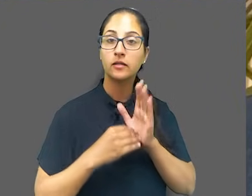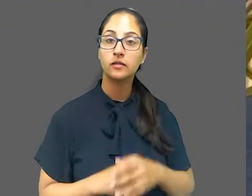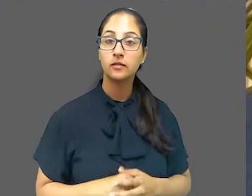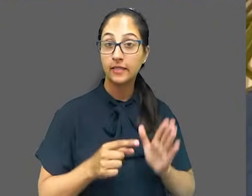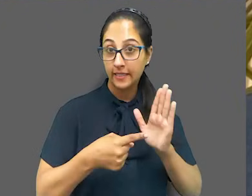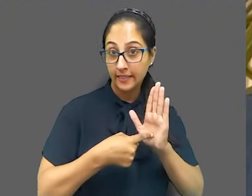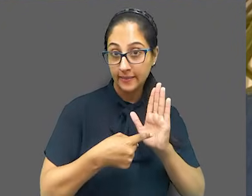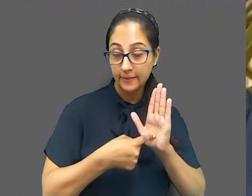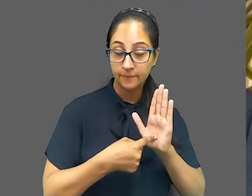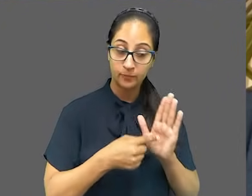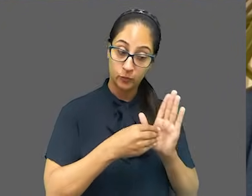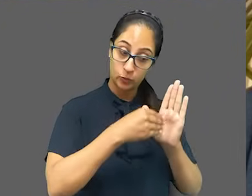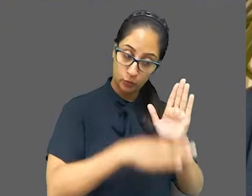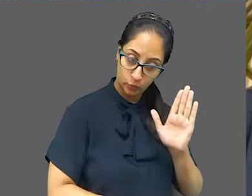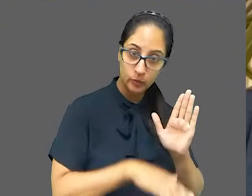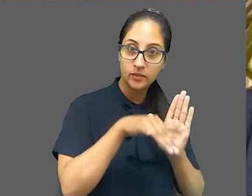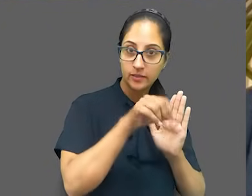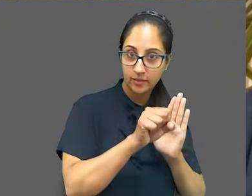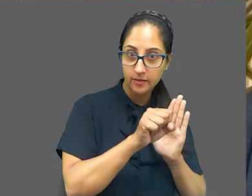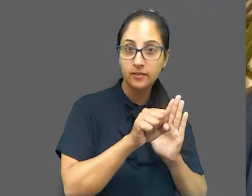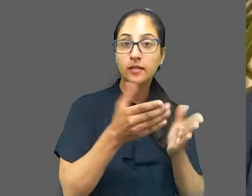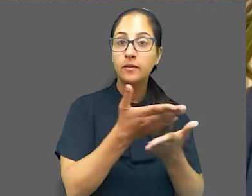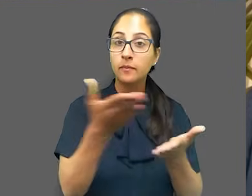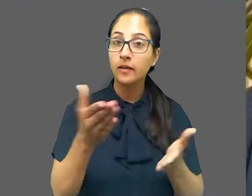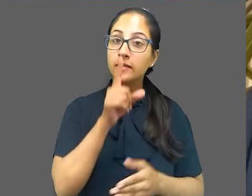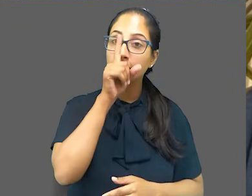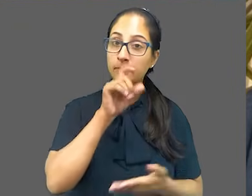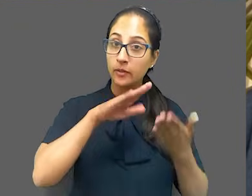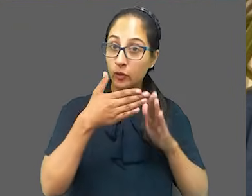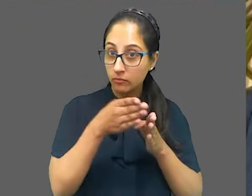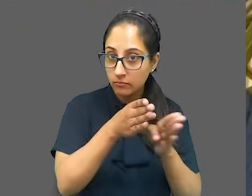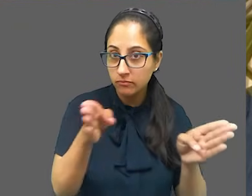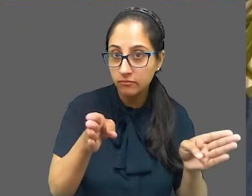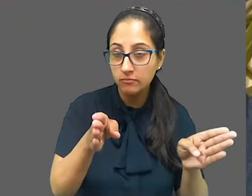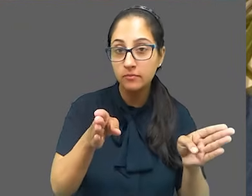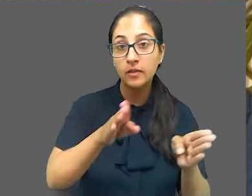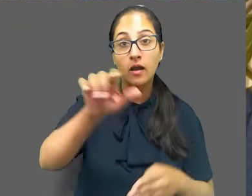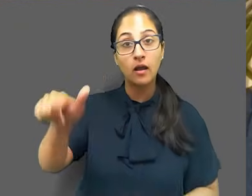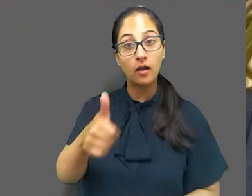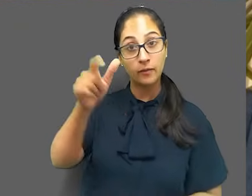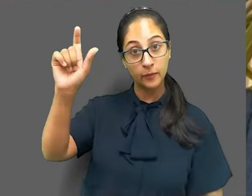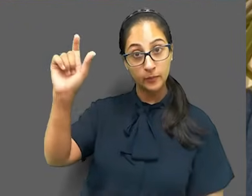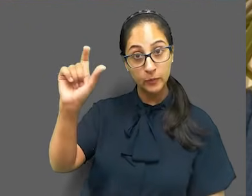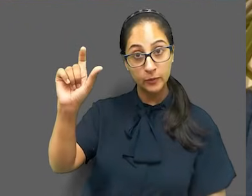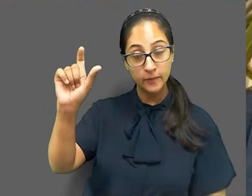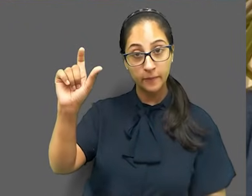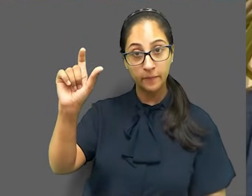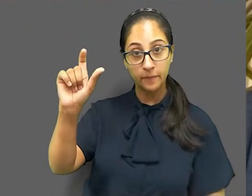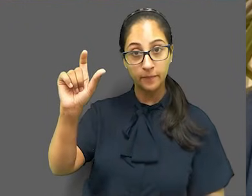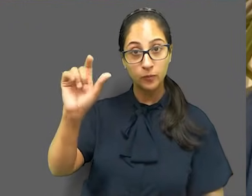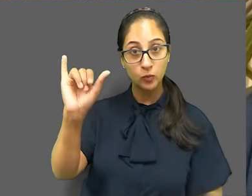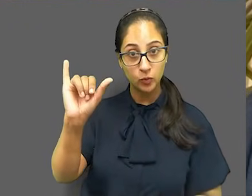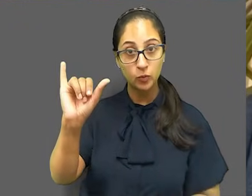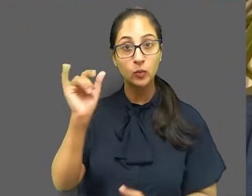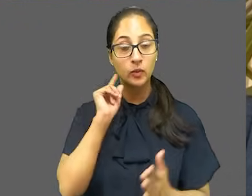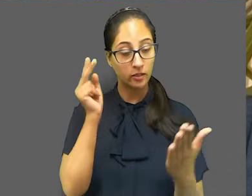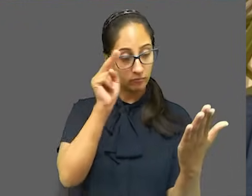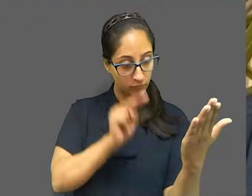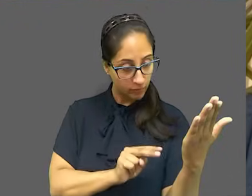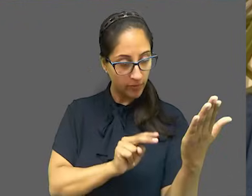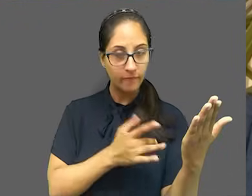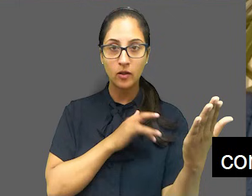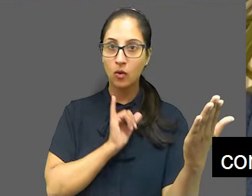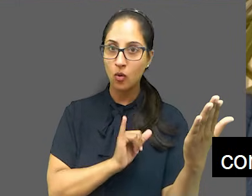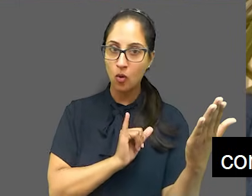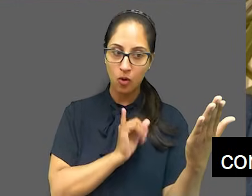Jamaat would engage in the curriculum, that other Muslims would also find the